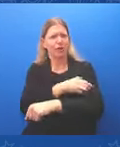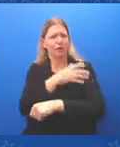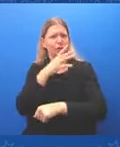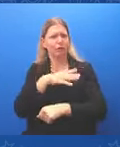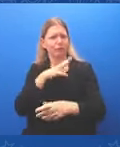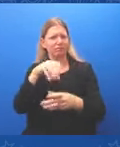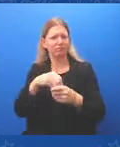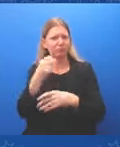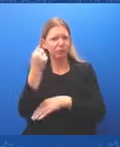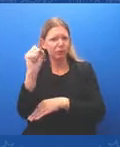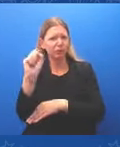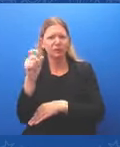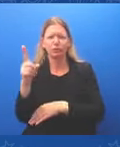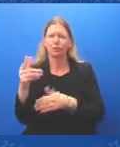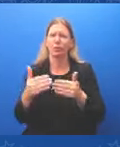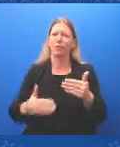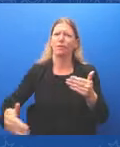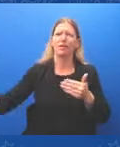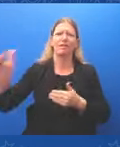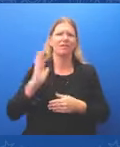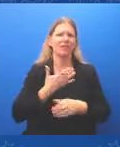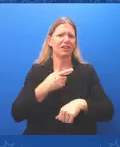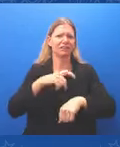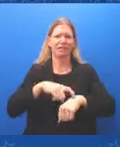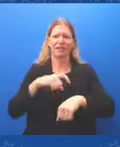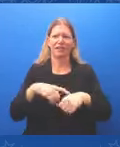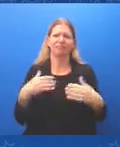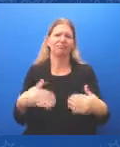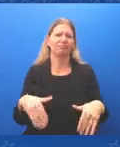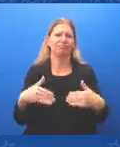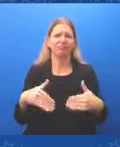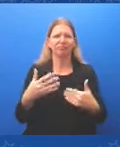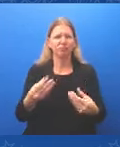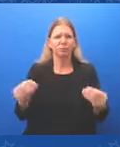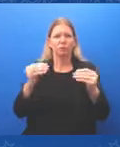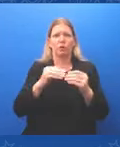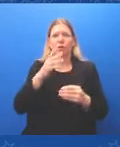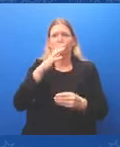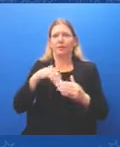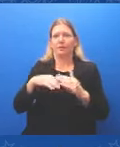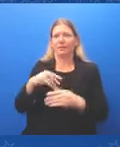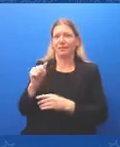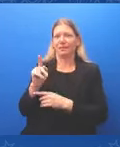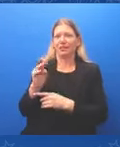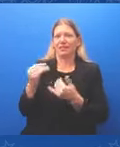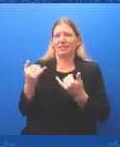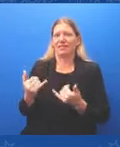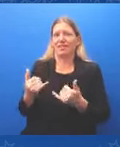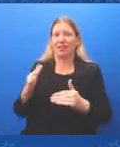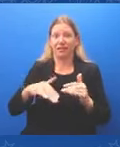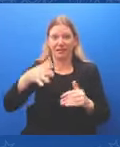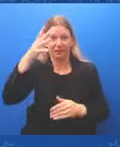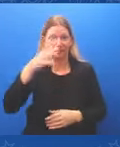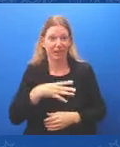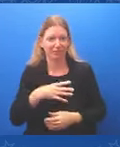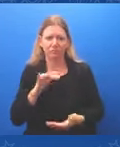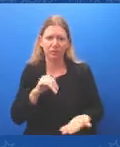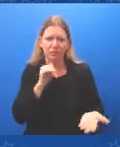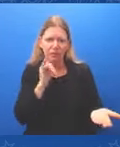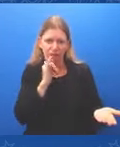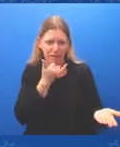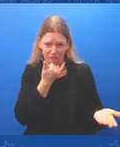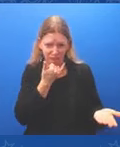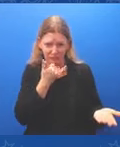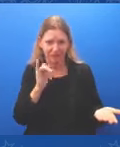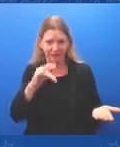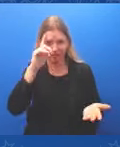accident. And they heard from other patriots before hearing Dr. King preach about the dream that